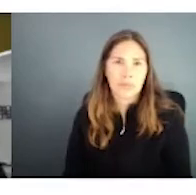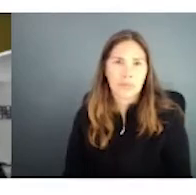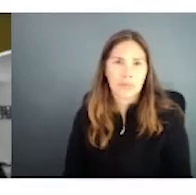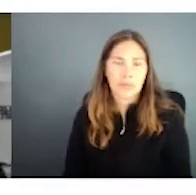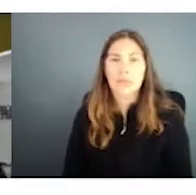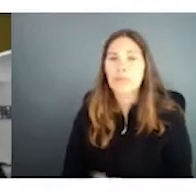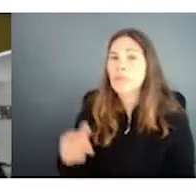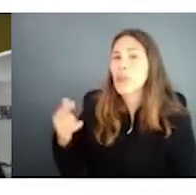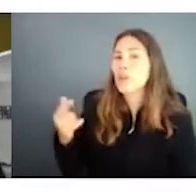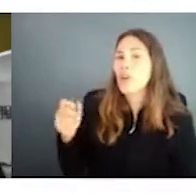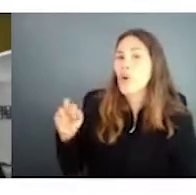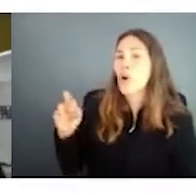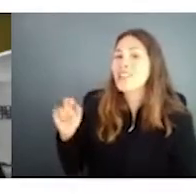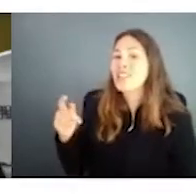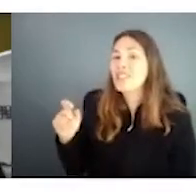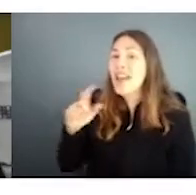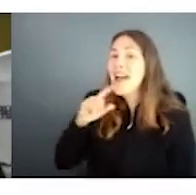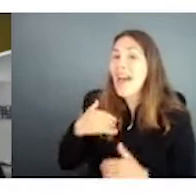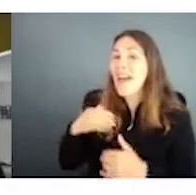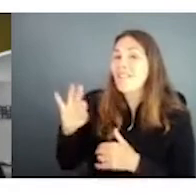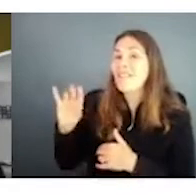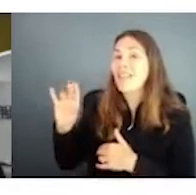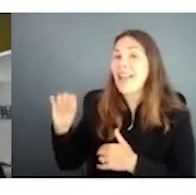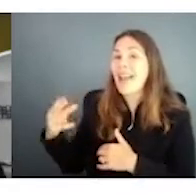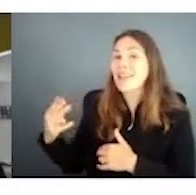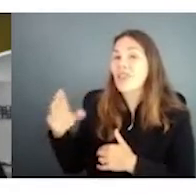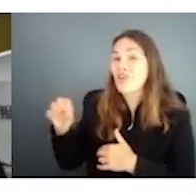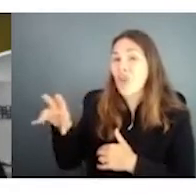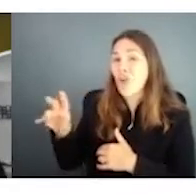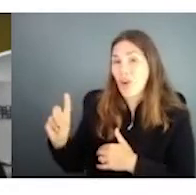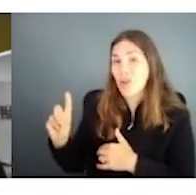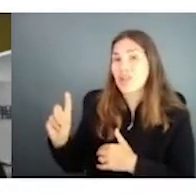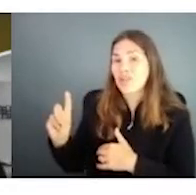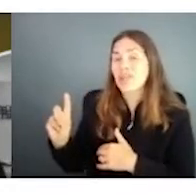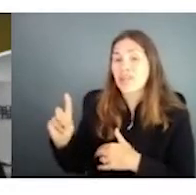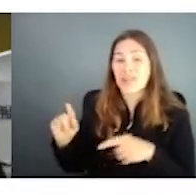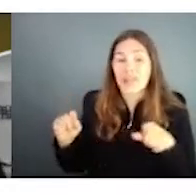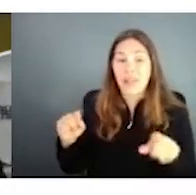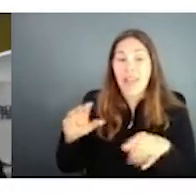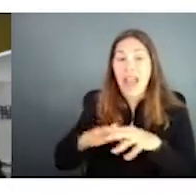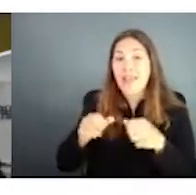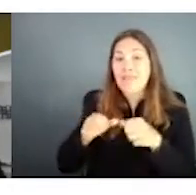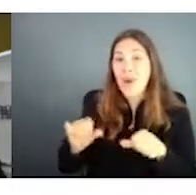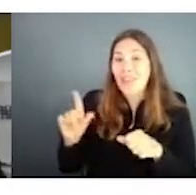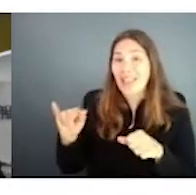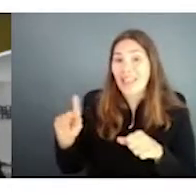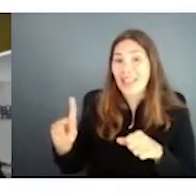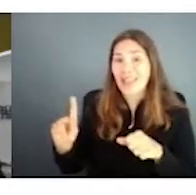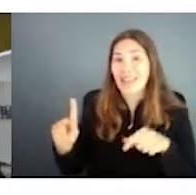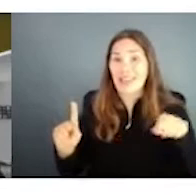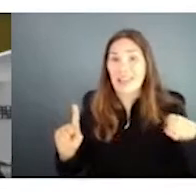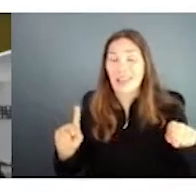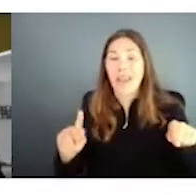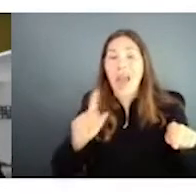And as I have some flashcards in geometric, I posted in the chat room link. Thank you, George. I'm going to export the chat